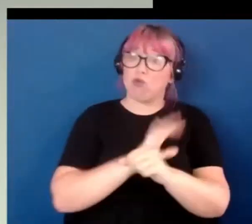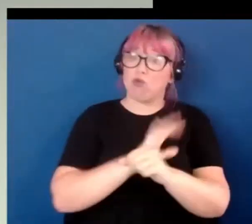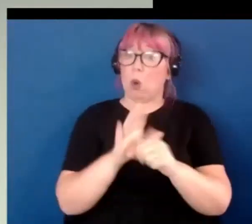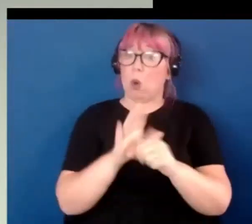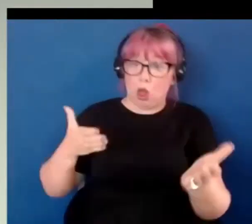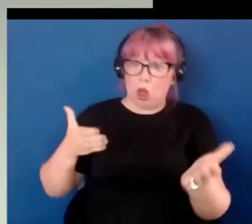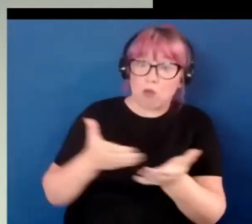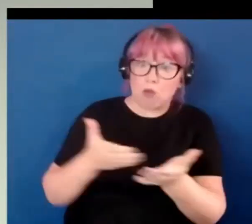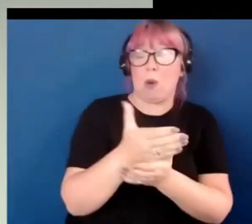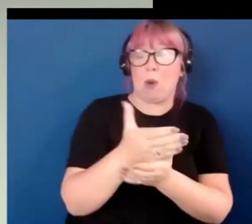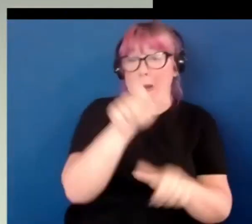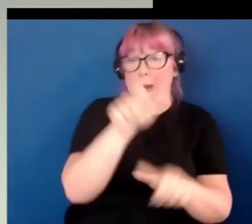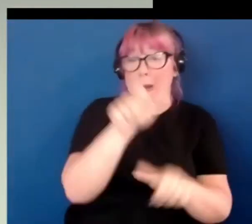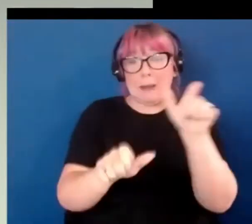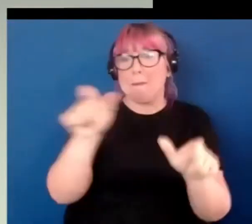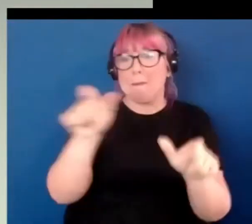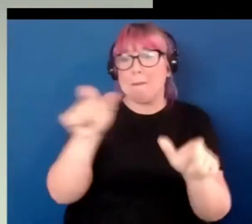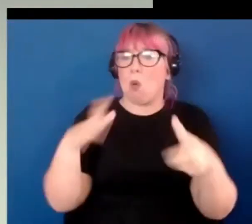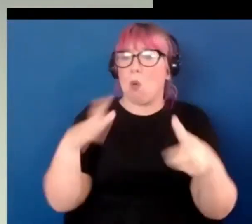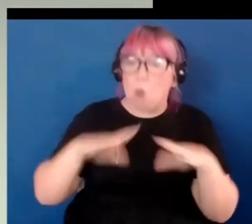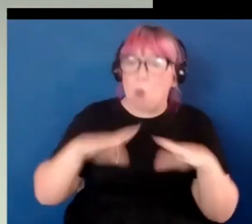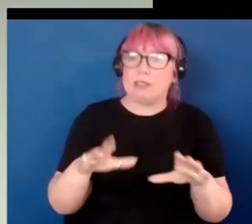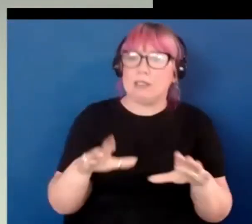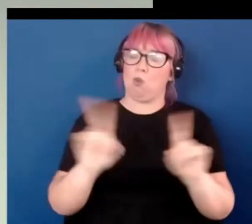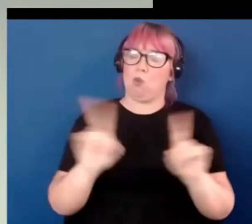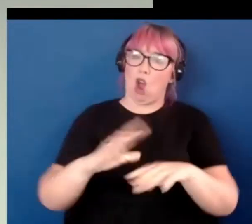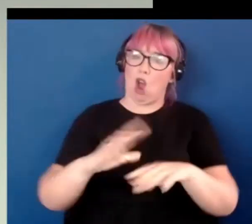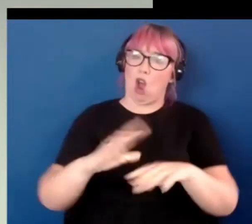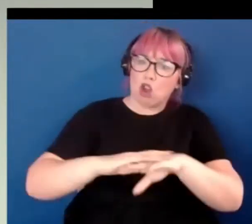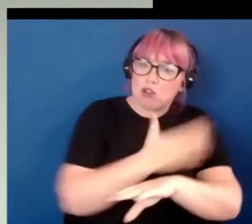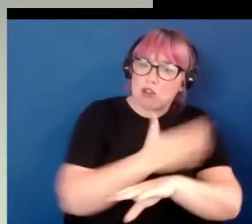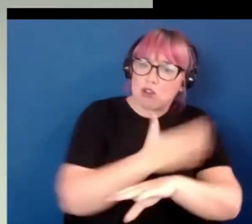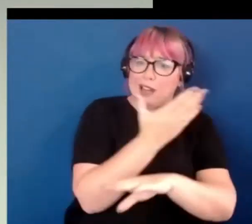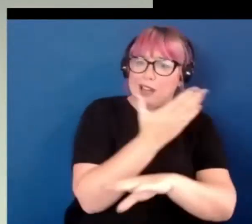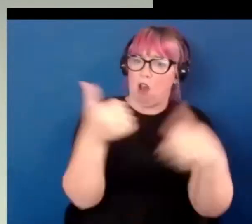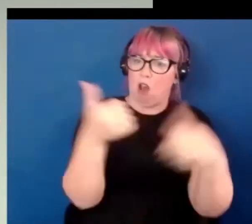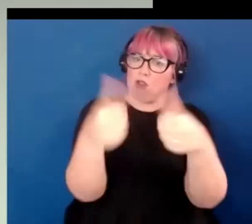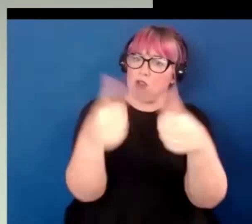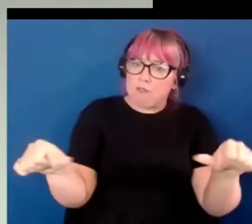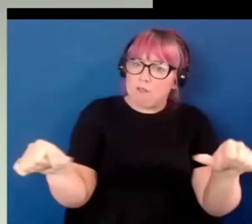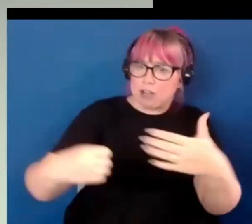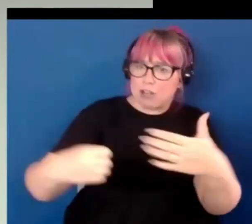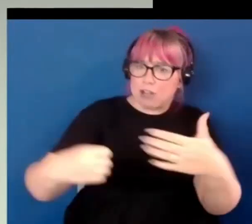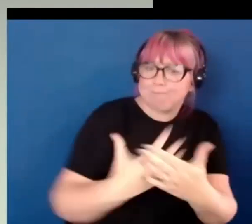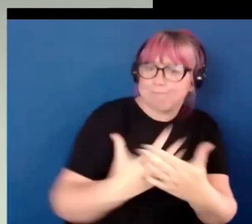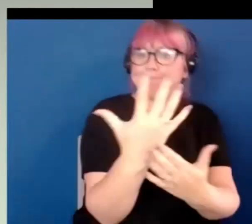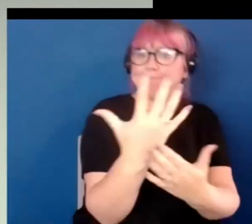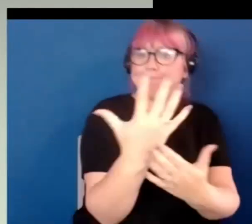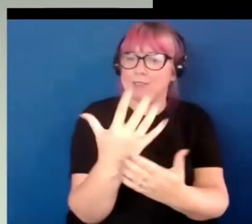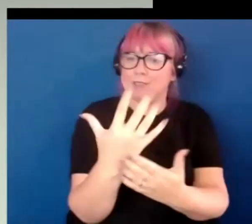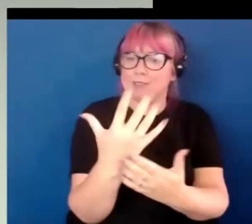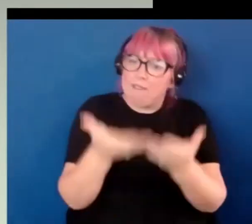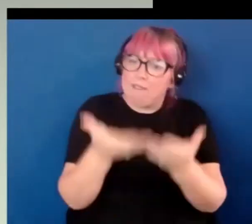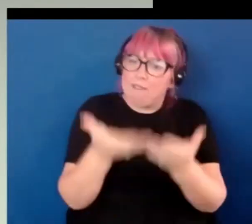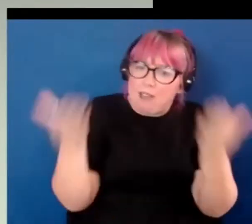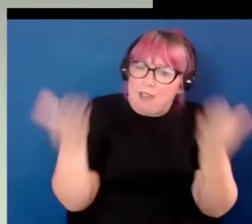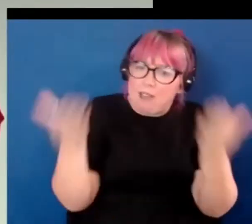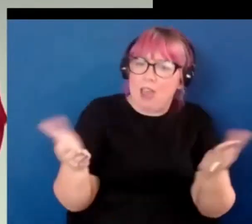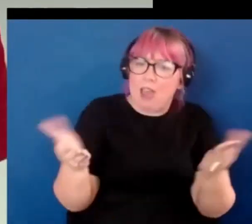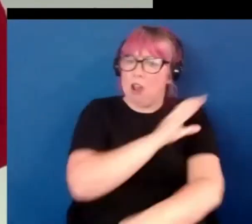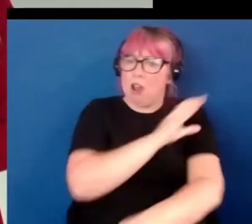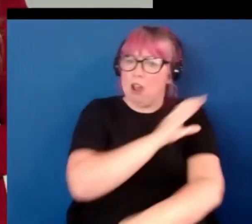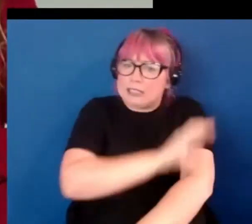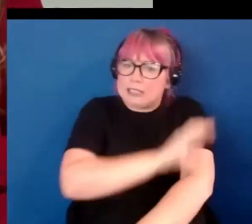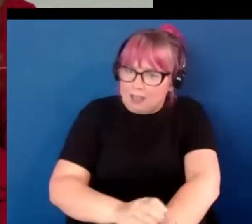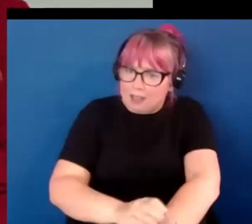for a green recovery, one that builds fairness, that builds resilience. The country is ripe for change today. We all want